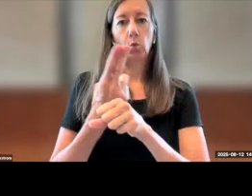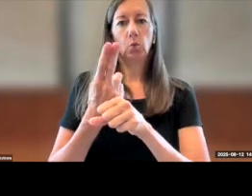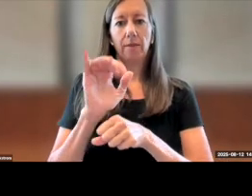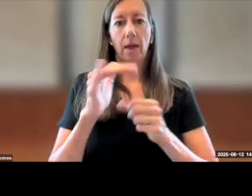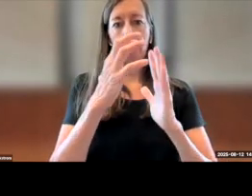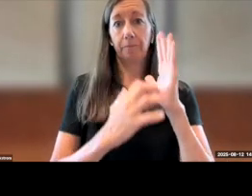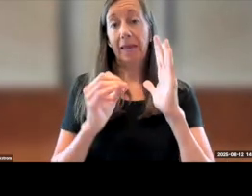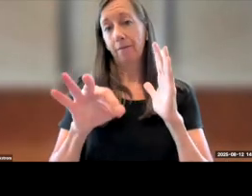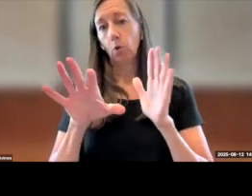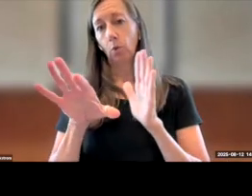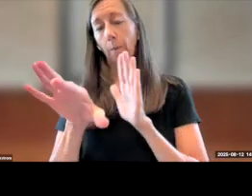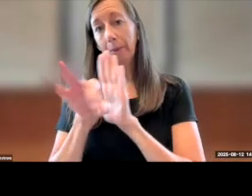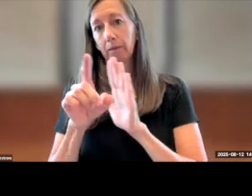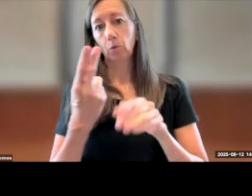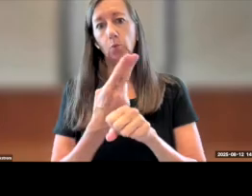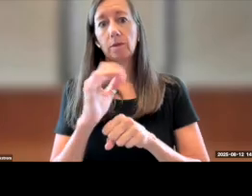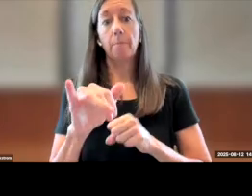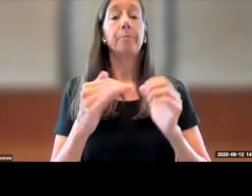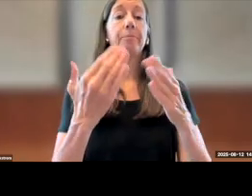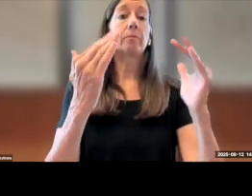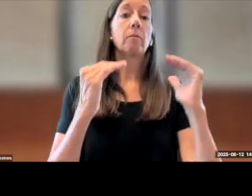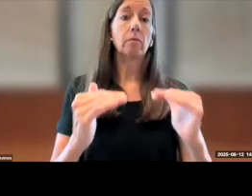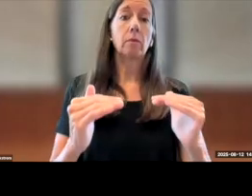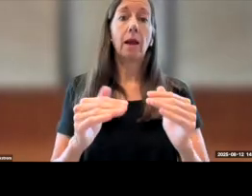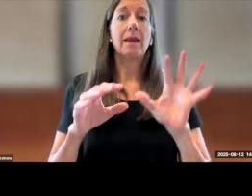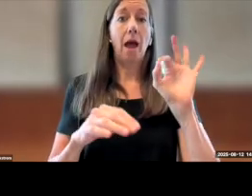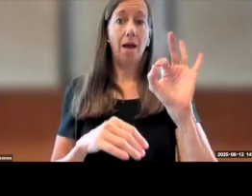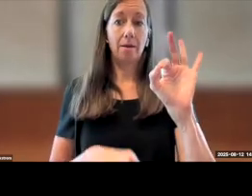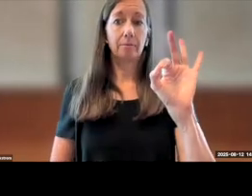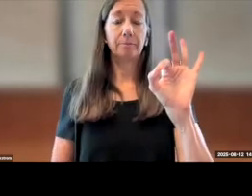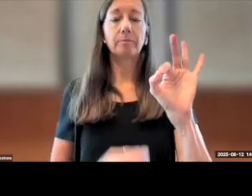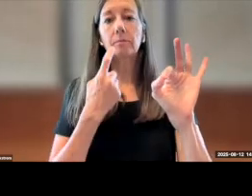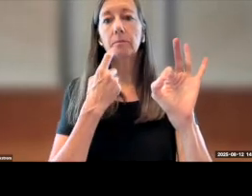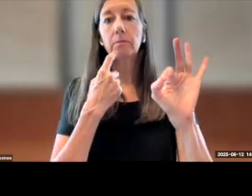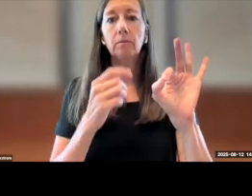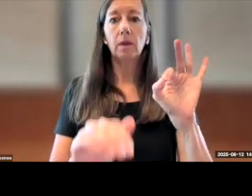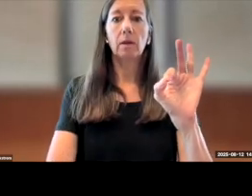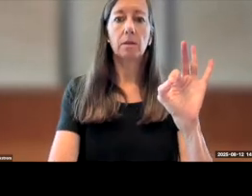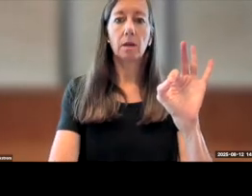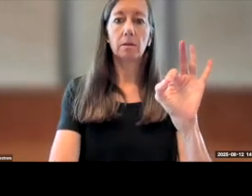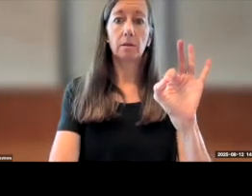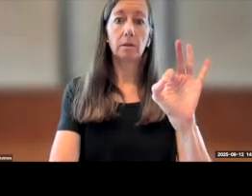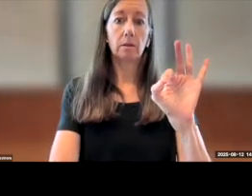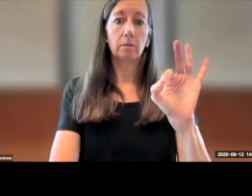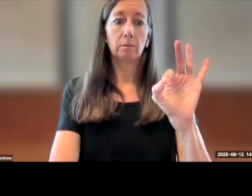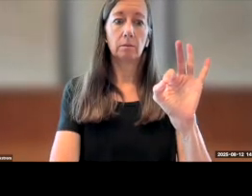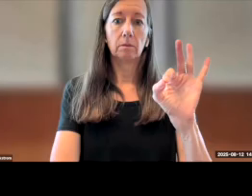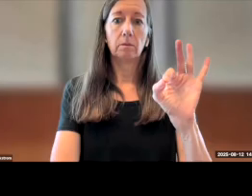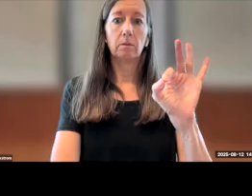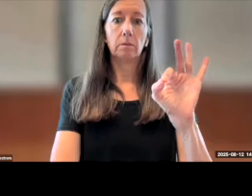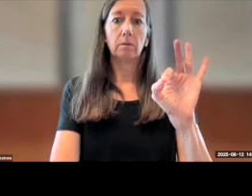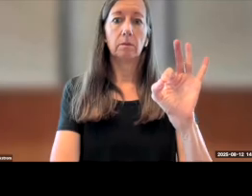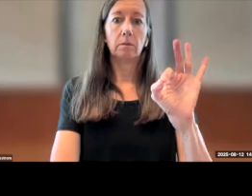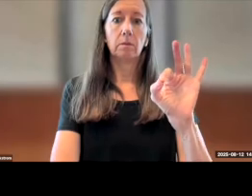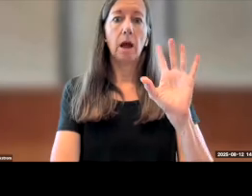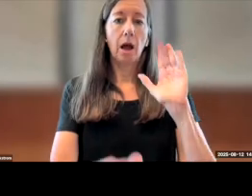property, that basically talks about how you would contribute to the show. If you are contributing in